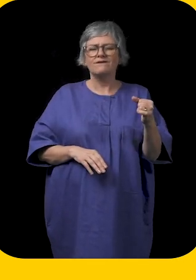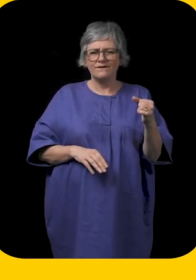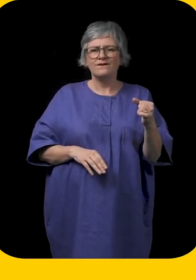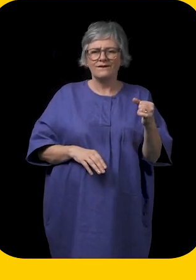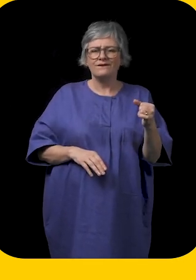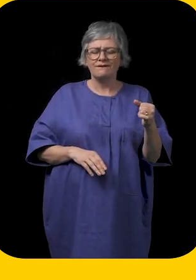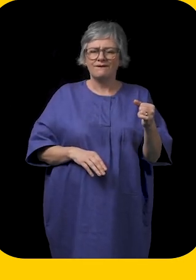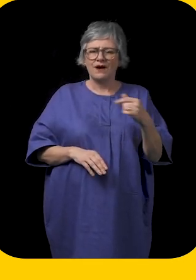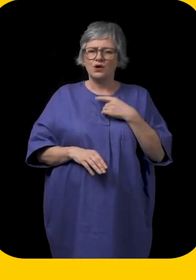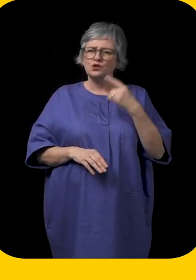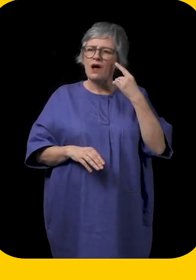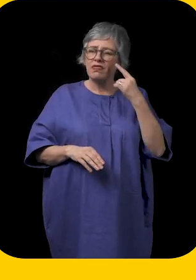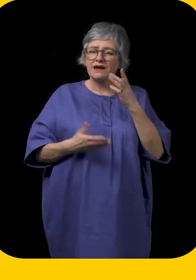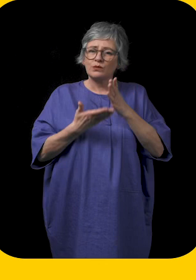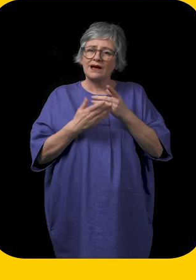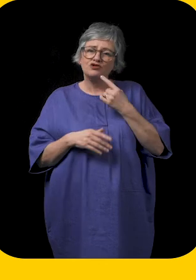brave.